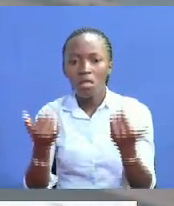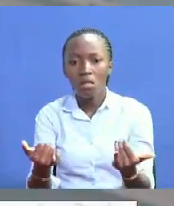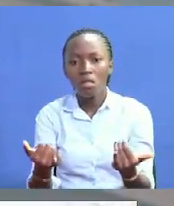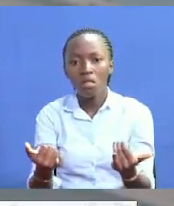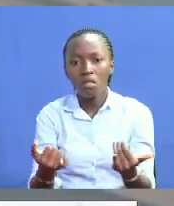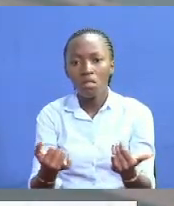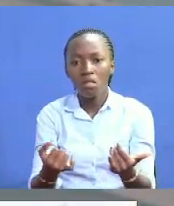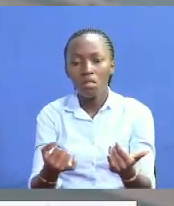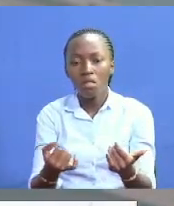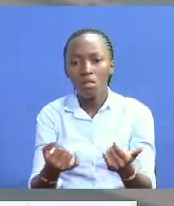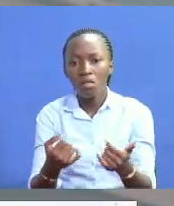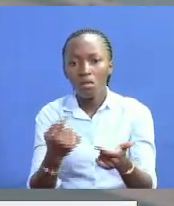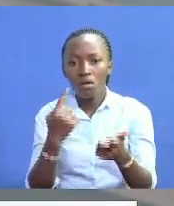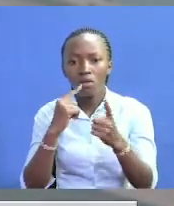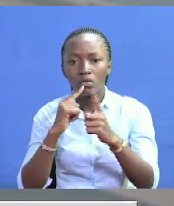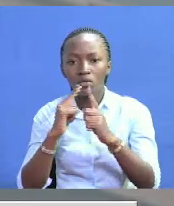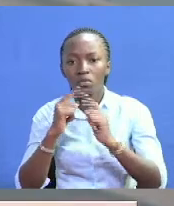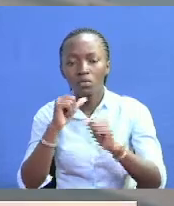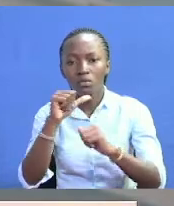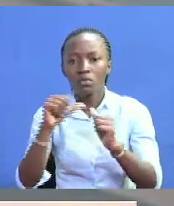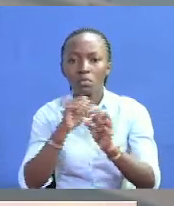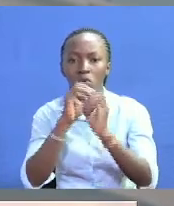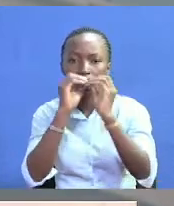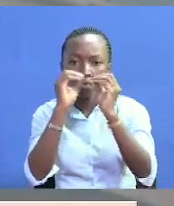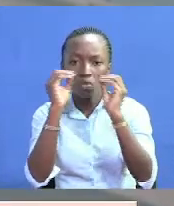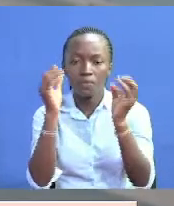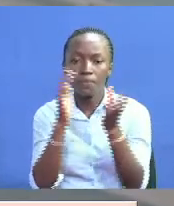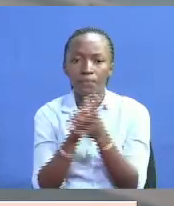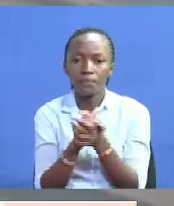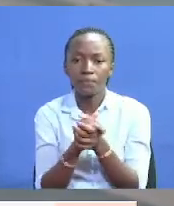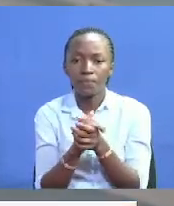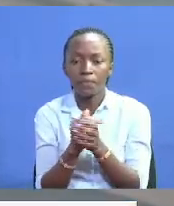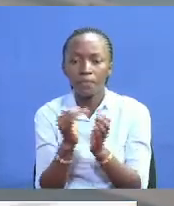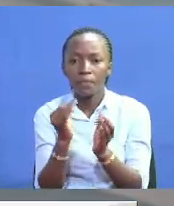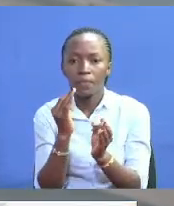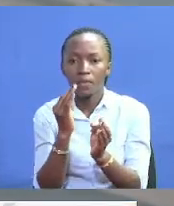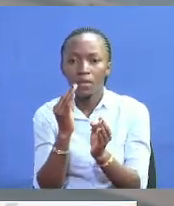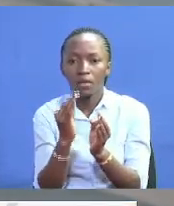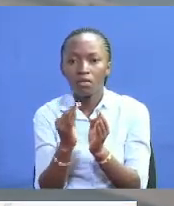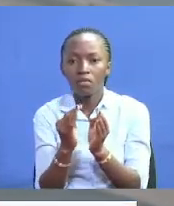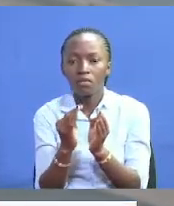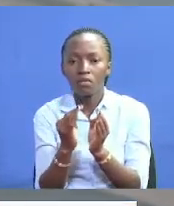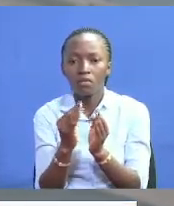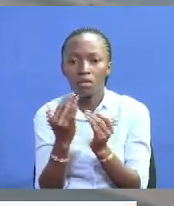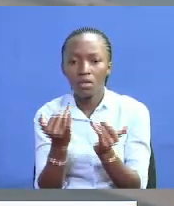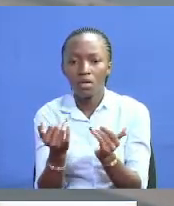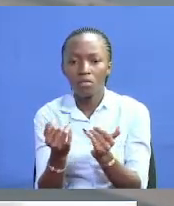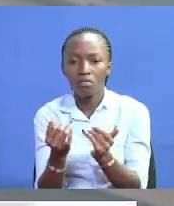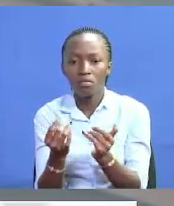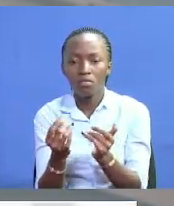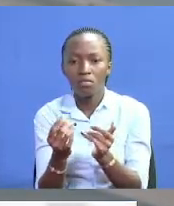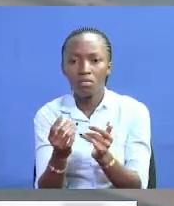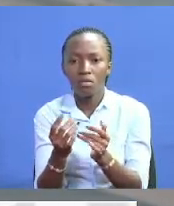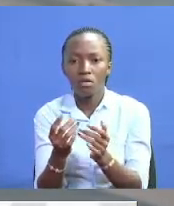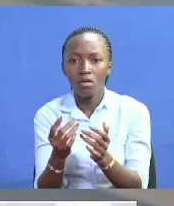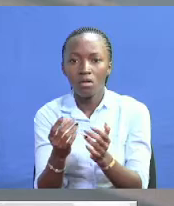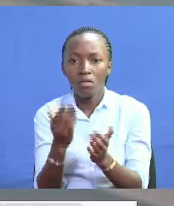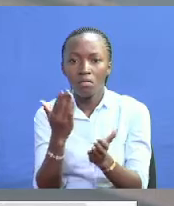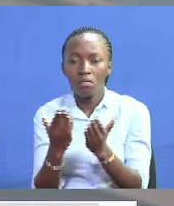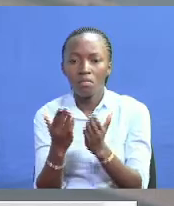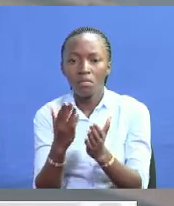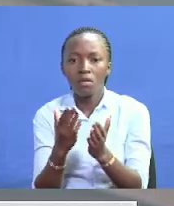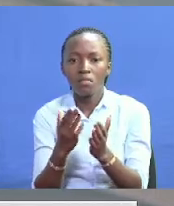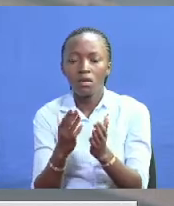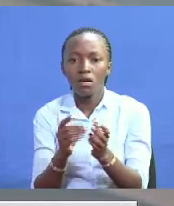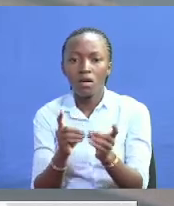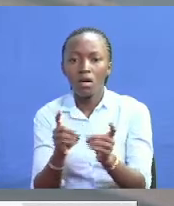because given now the introduction of the bill gave the administration a chance now even to introduce leaders